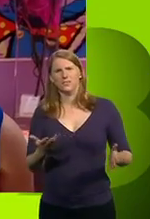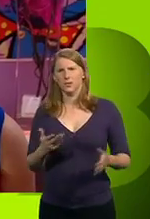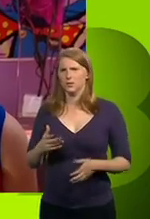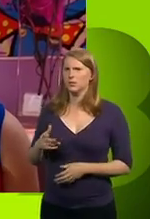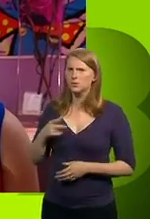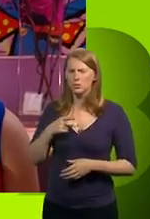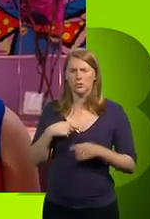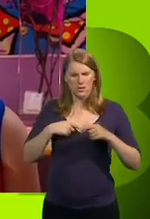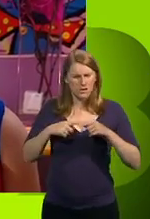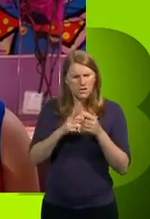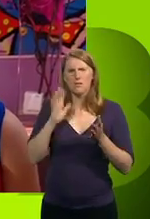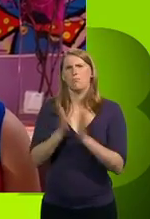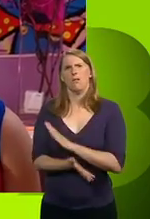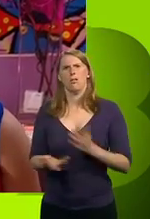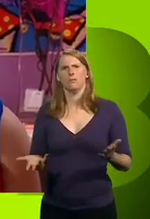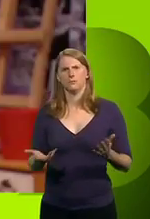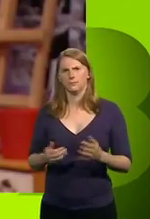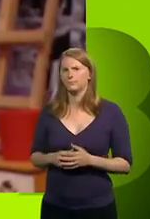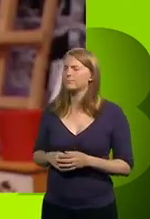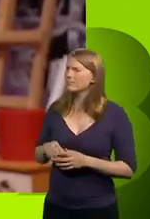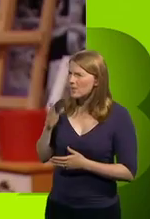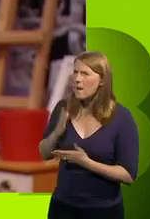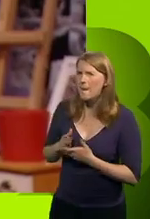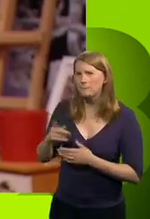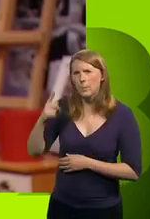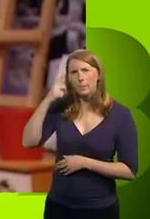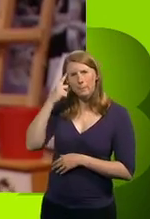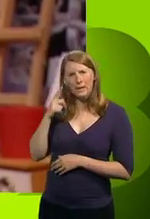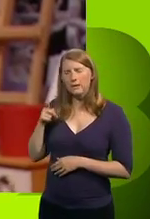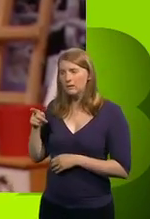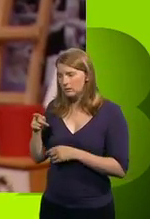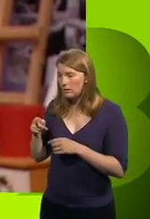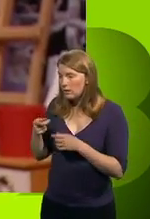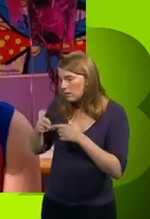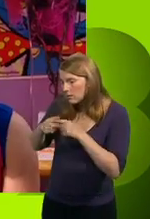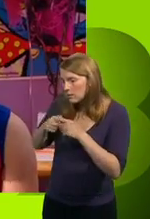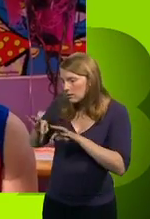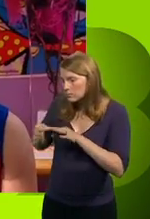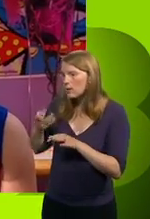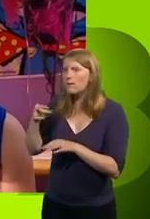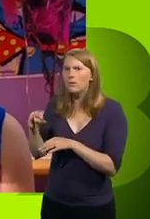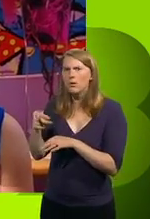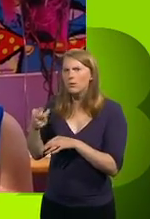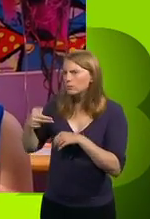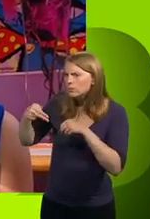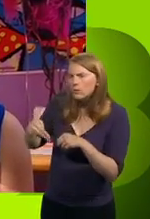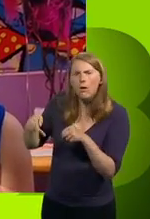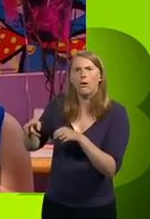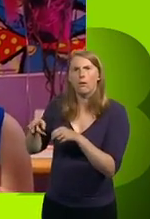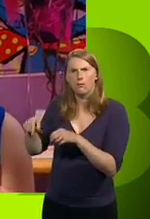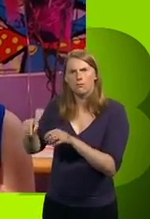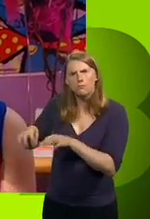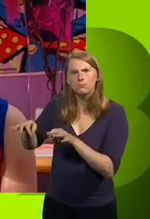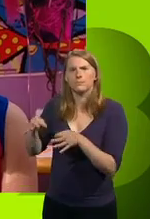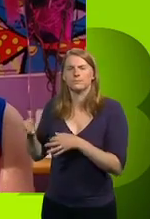honestly think she goes round putting booties on stray dogs? Well, I say innocent until proven guilty. That's it. I'll borrow the dog from next